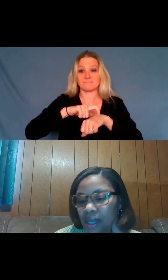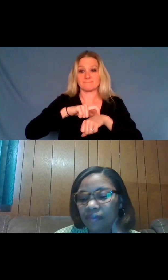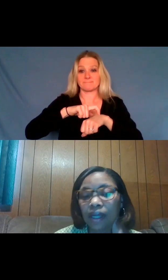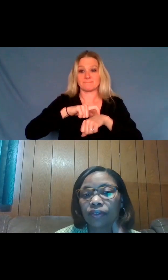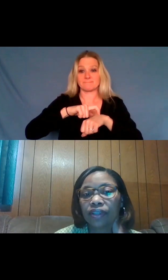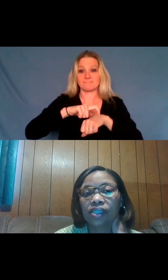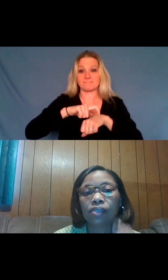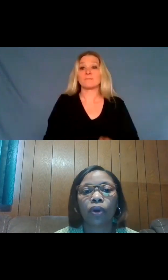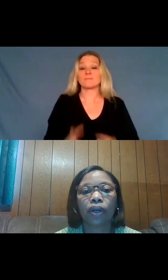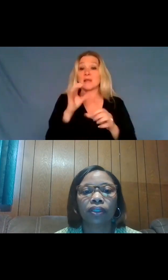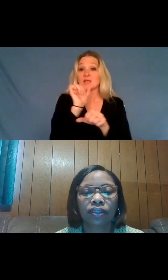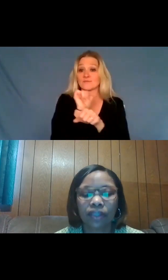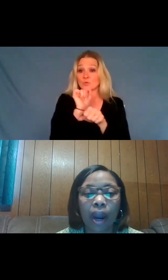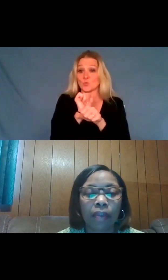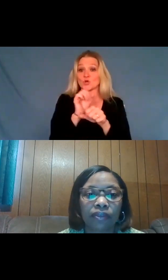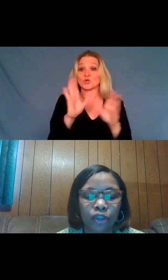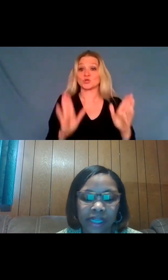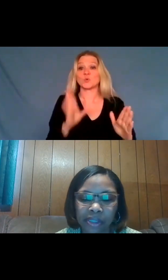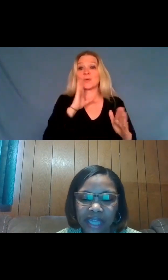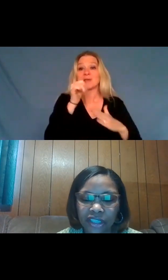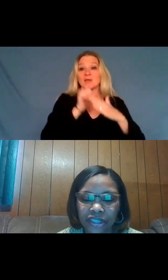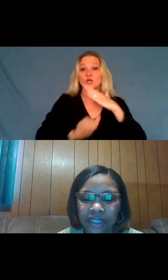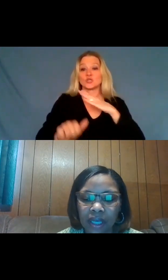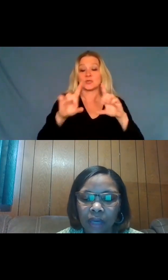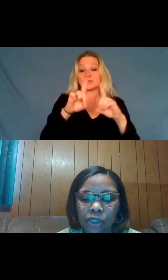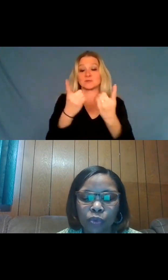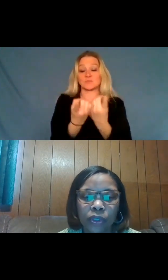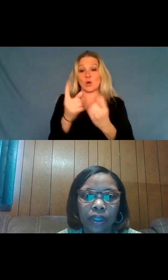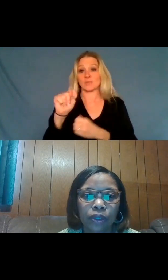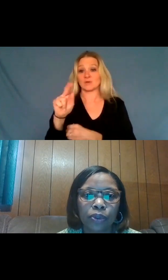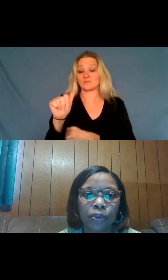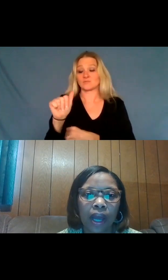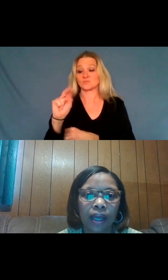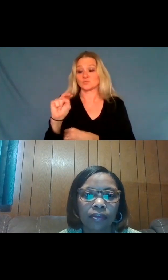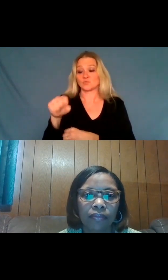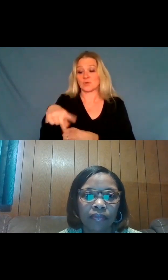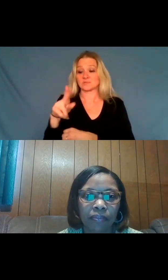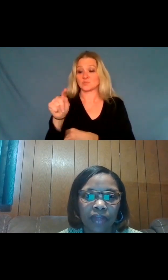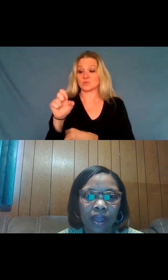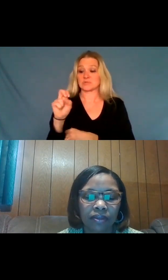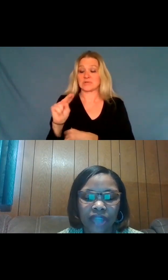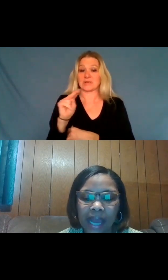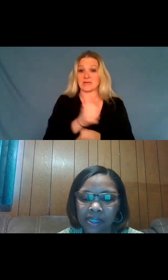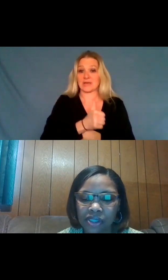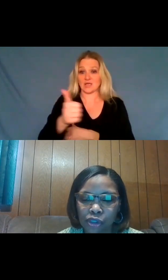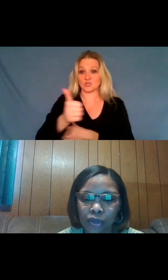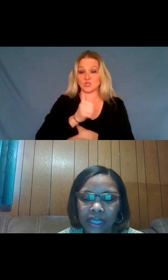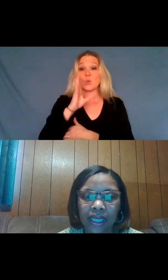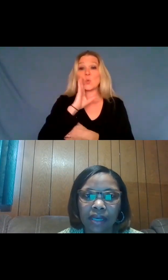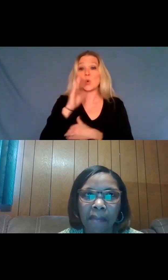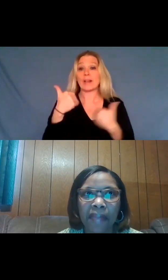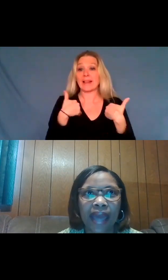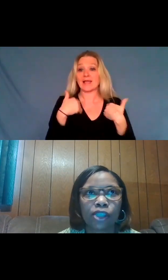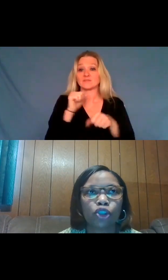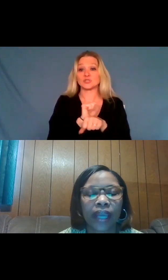that are covered under this work under the Department of Transportation, which will include jobs such as